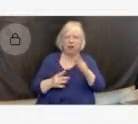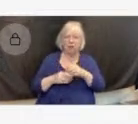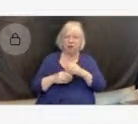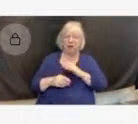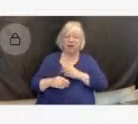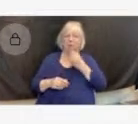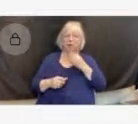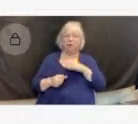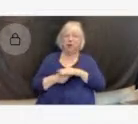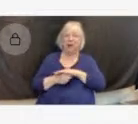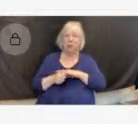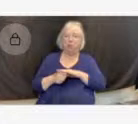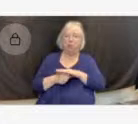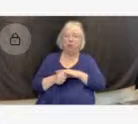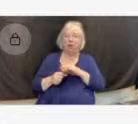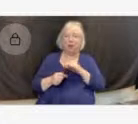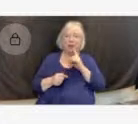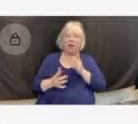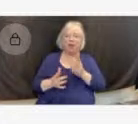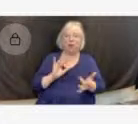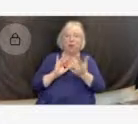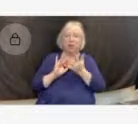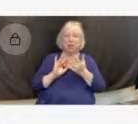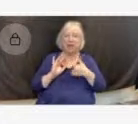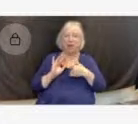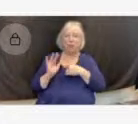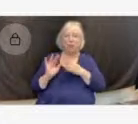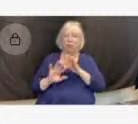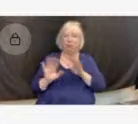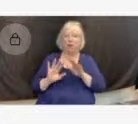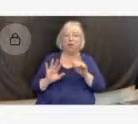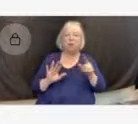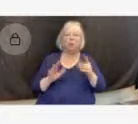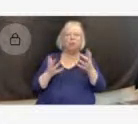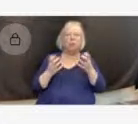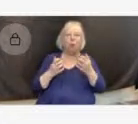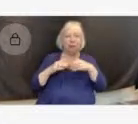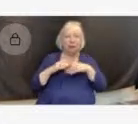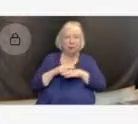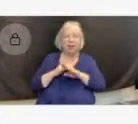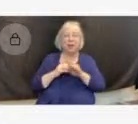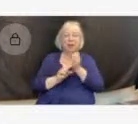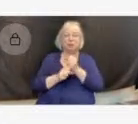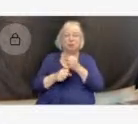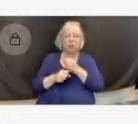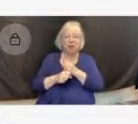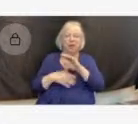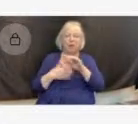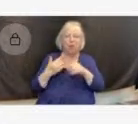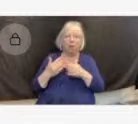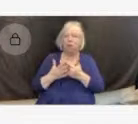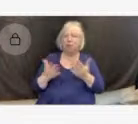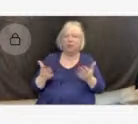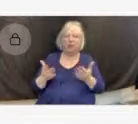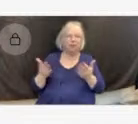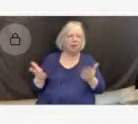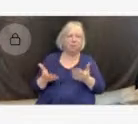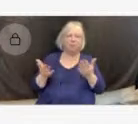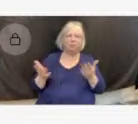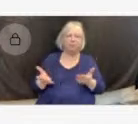neighborhood actually reaching out to us, but instead you're wanting to come in and create all of these,